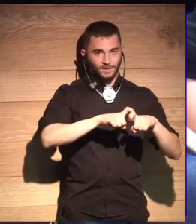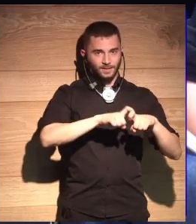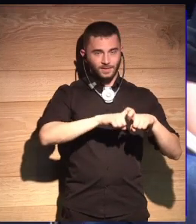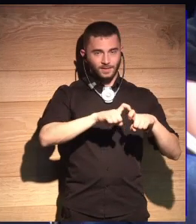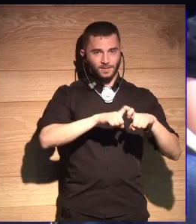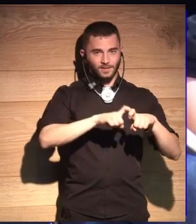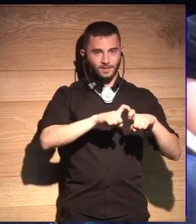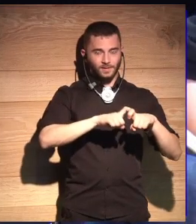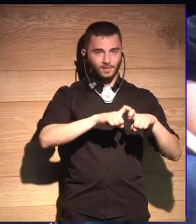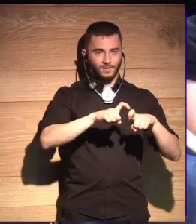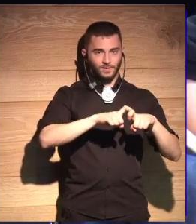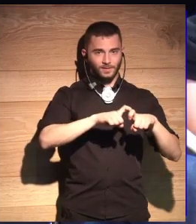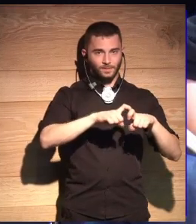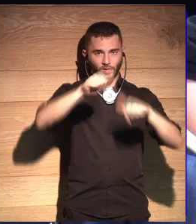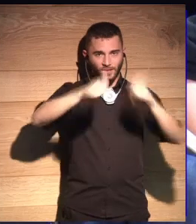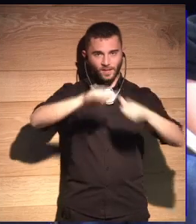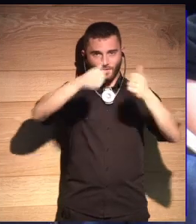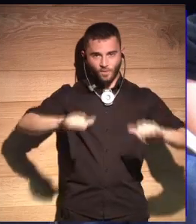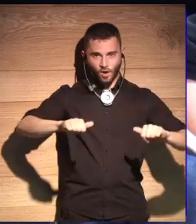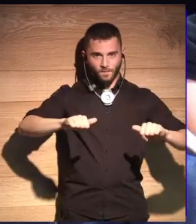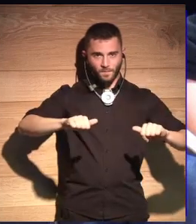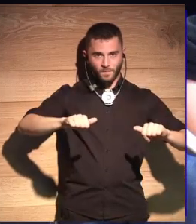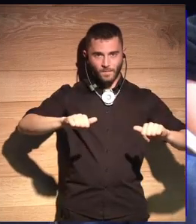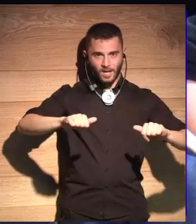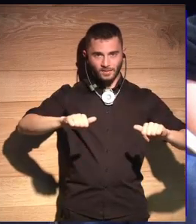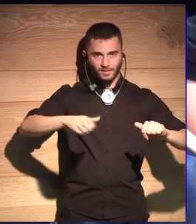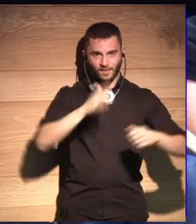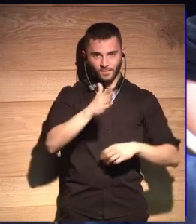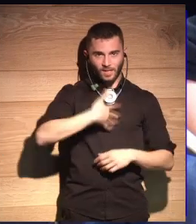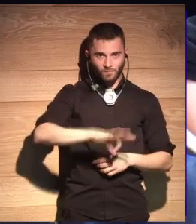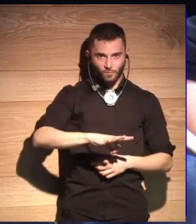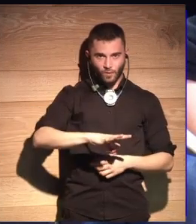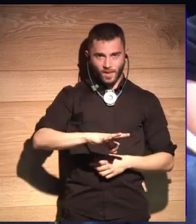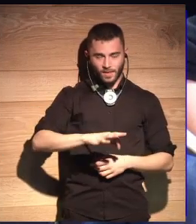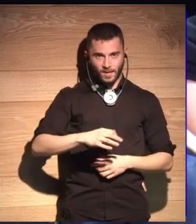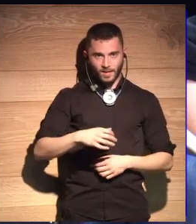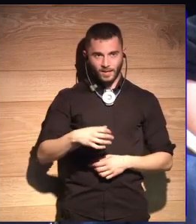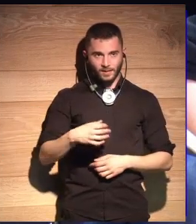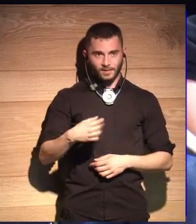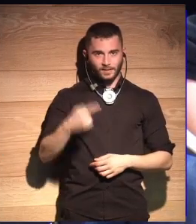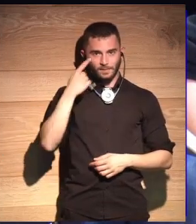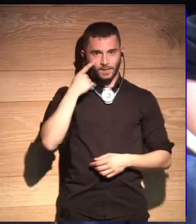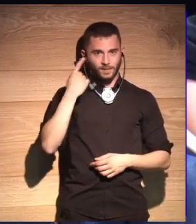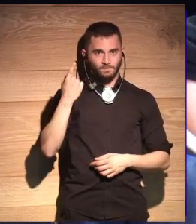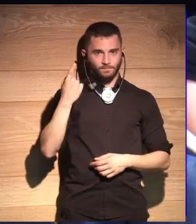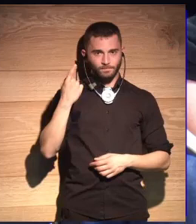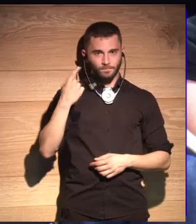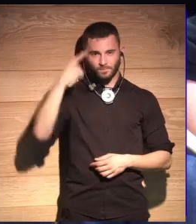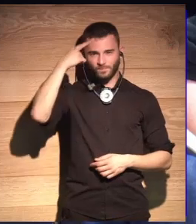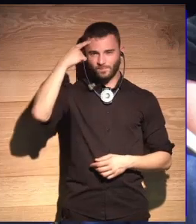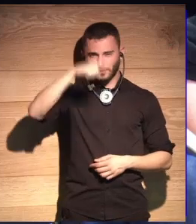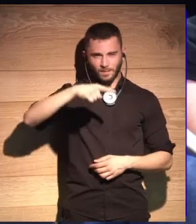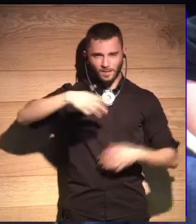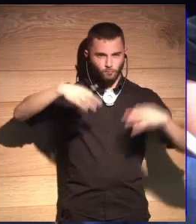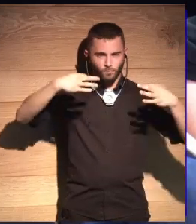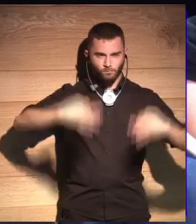disturbing physiological ways in which inequality is inscribed on people today. I mean, you see this in, you know, the distribution of the Le Pen